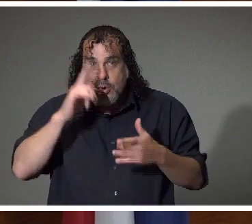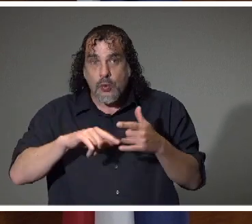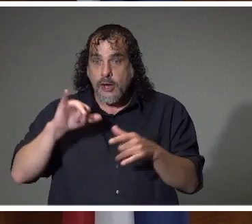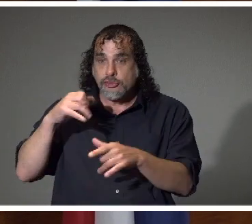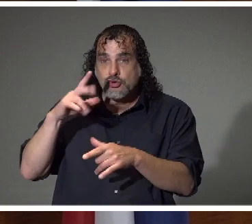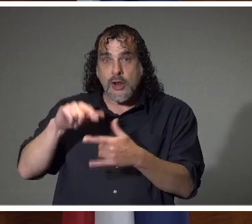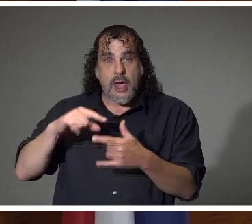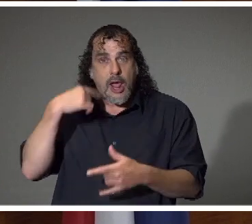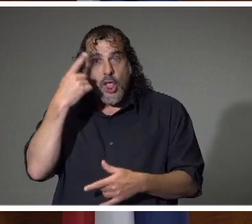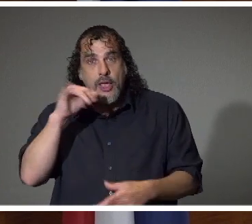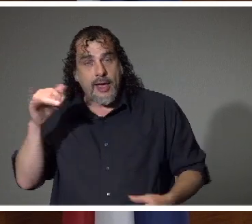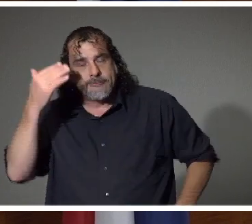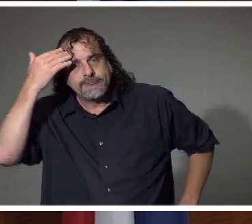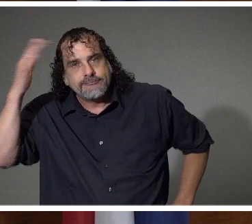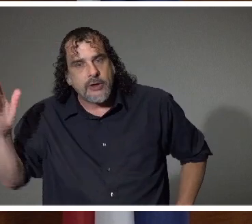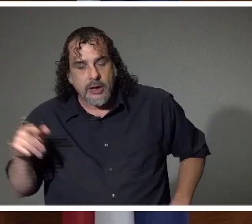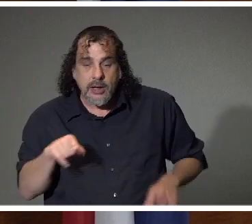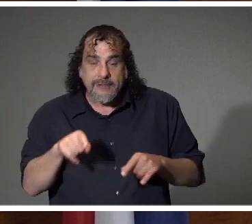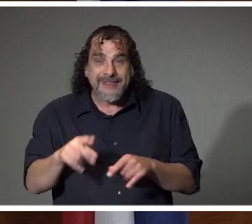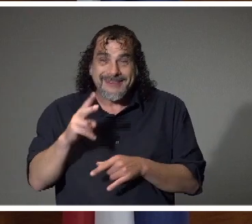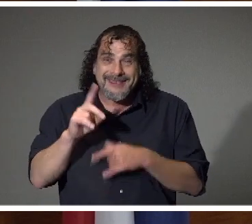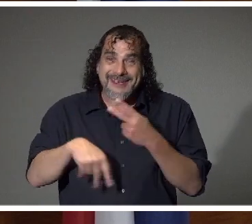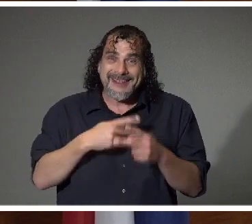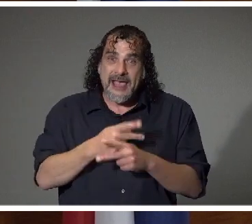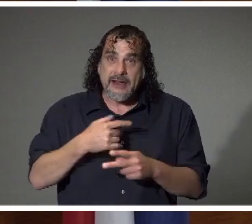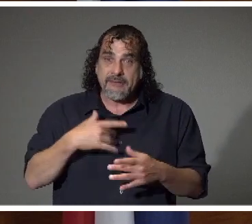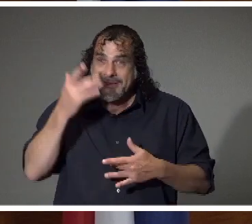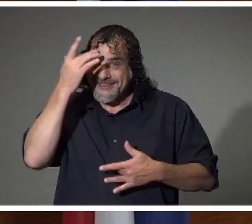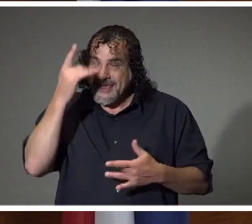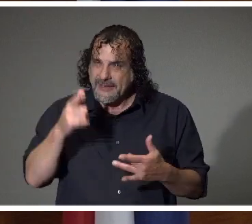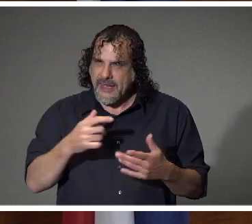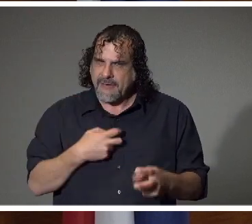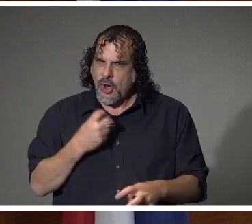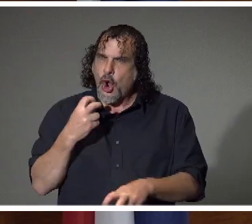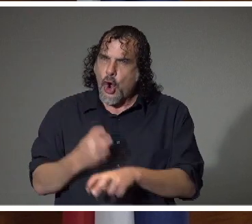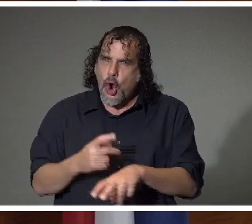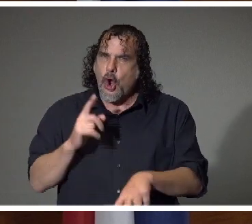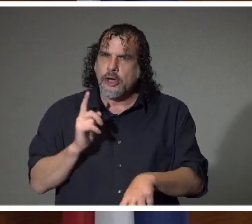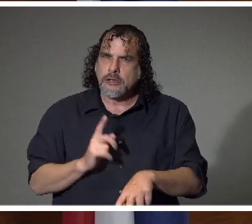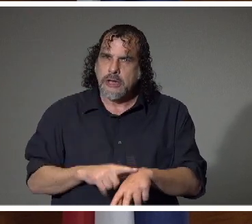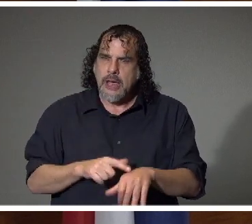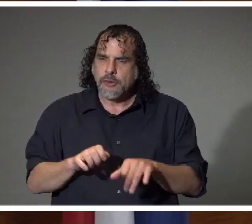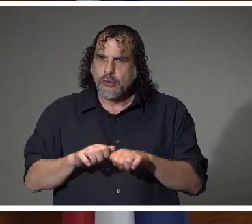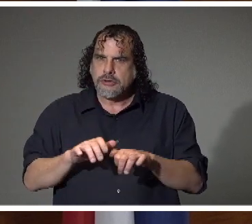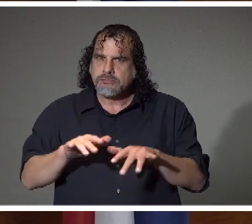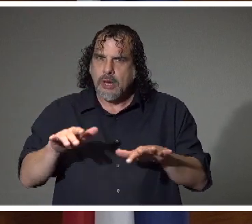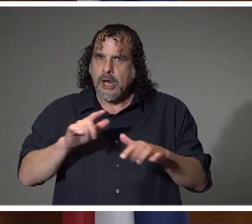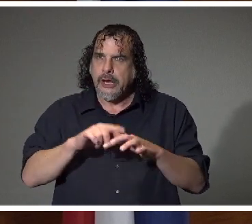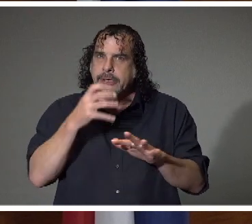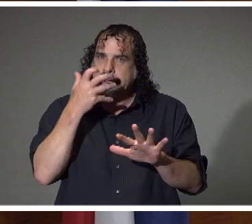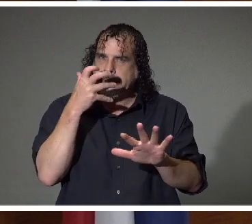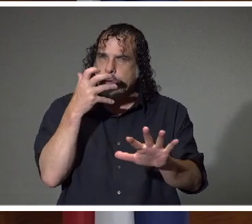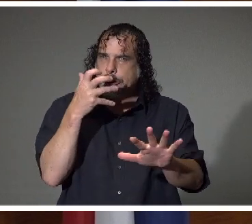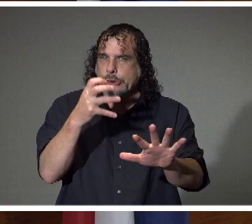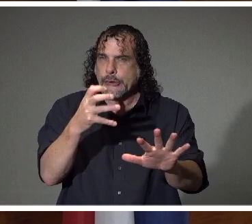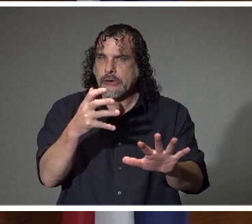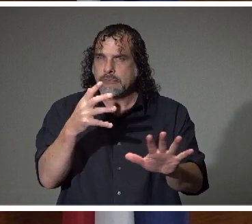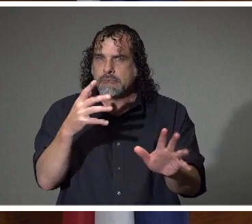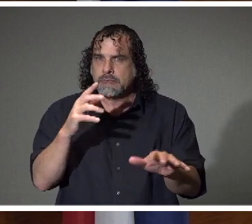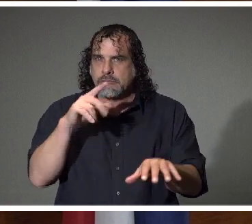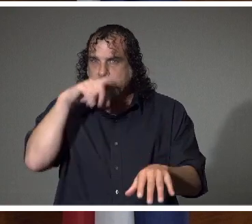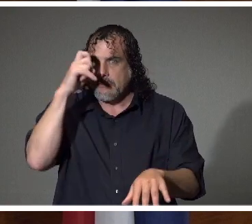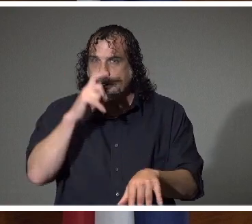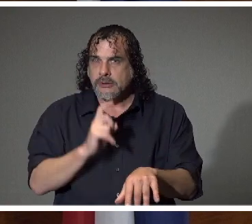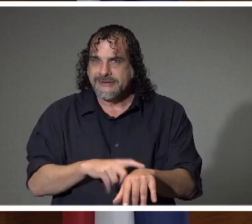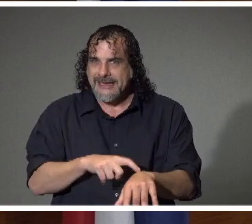of these viruses, I am told, do have a hard time continuing to spread and operate during the heat of